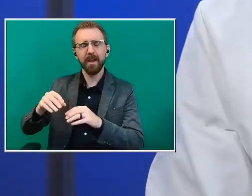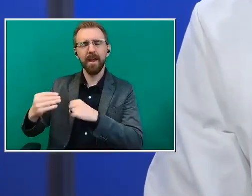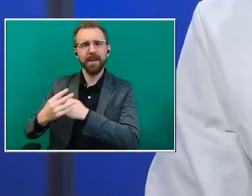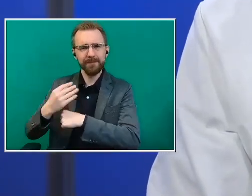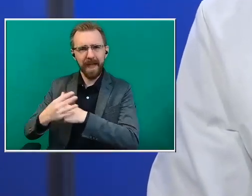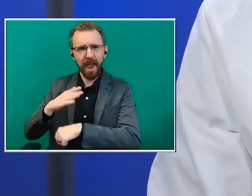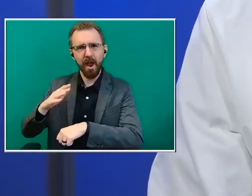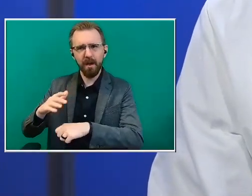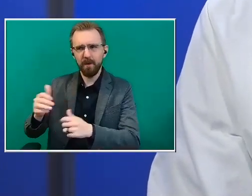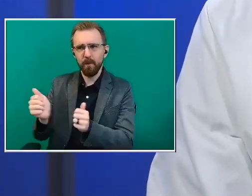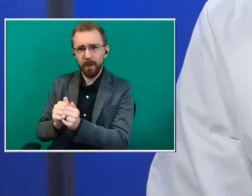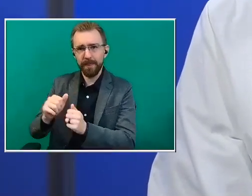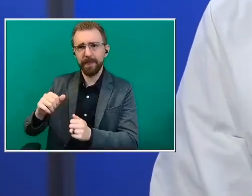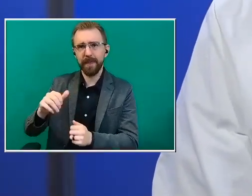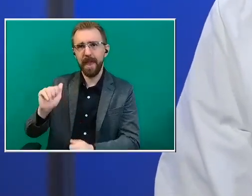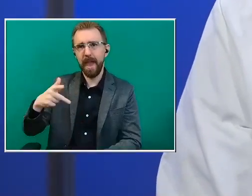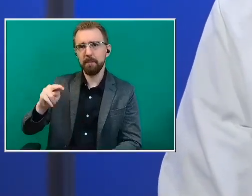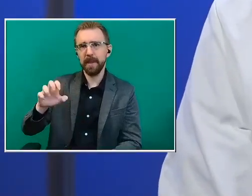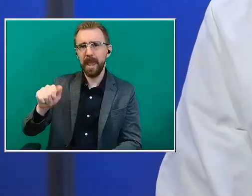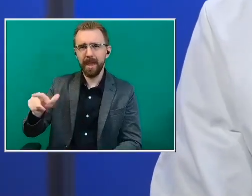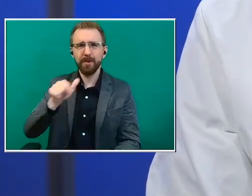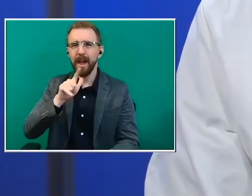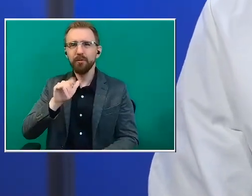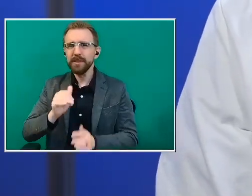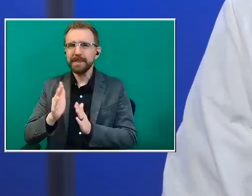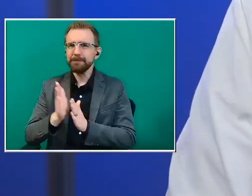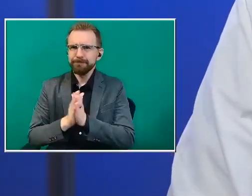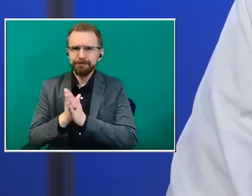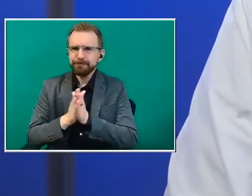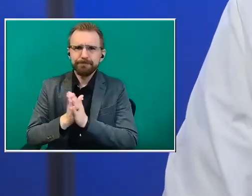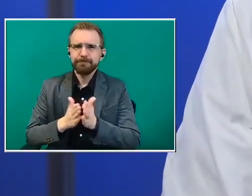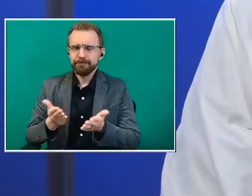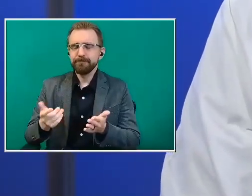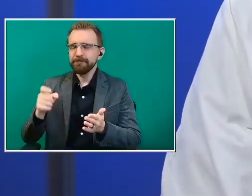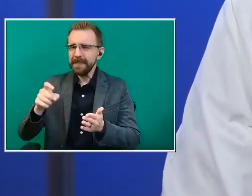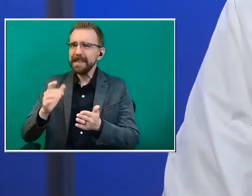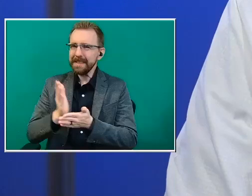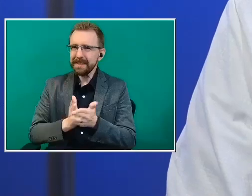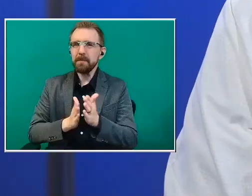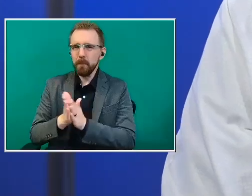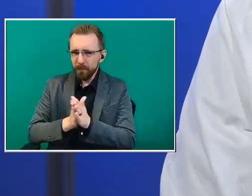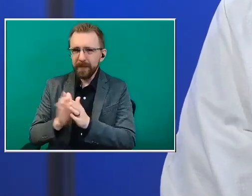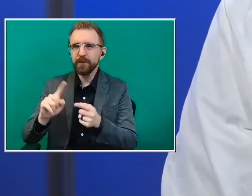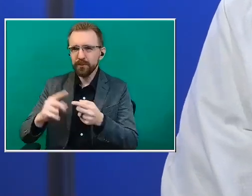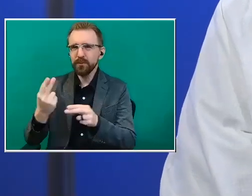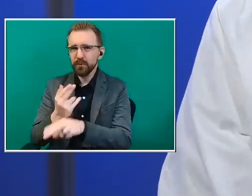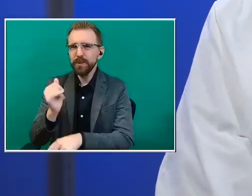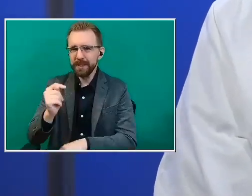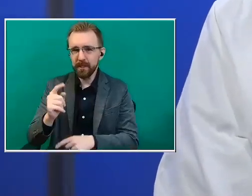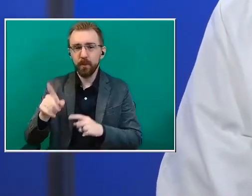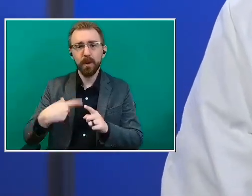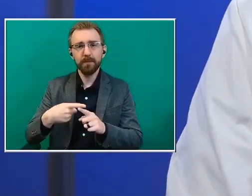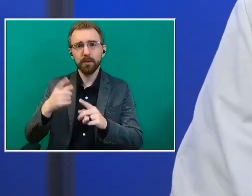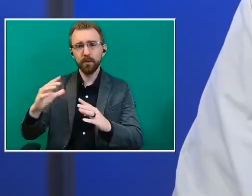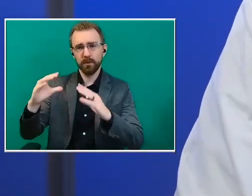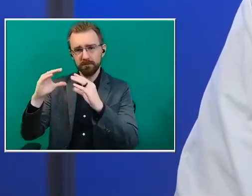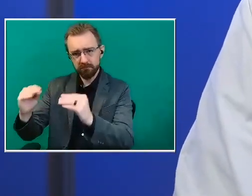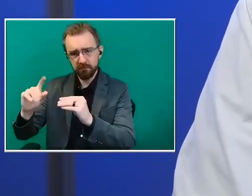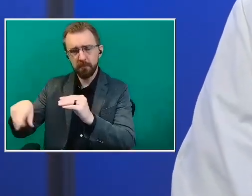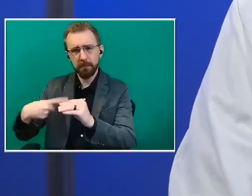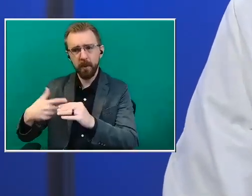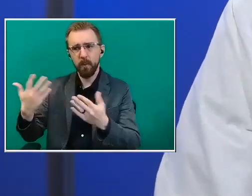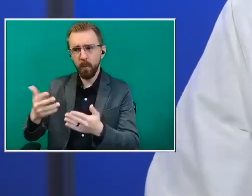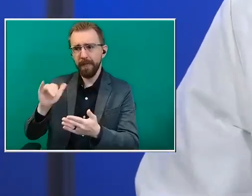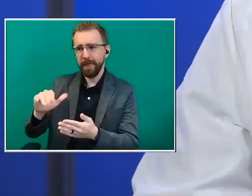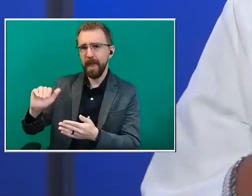never really fully motivated to use it, and it requires a degree of motivation. So I think once you educate them about what sleep apnea is and what it is